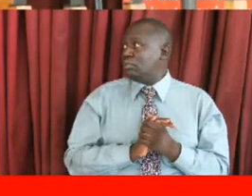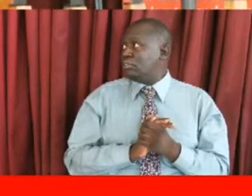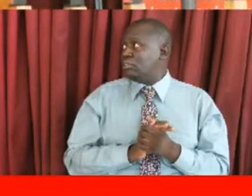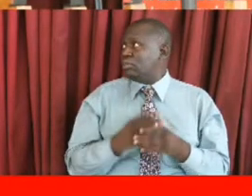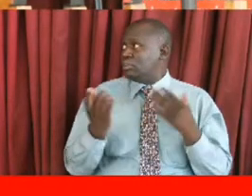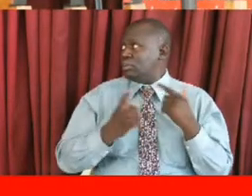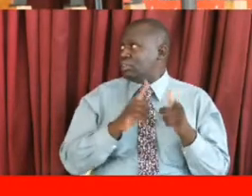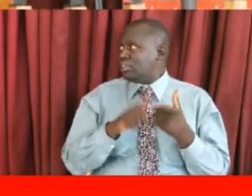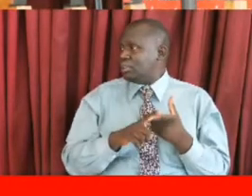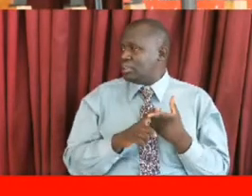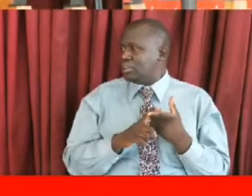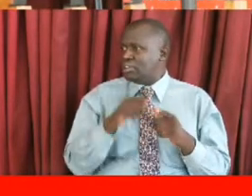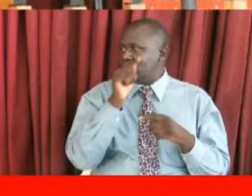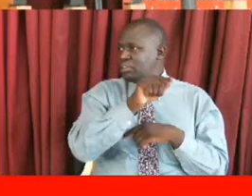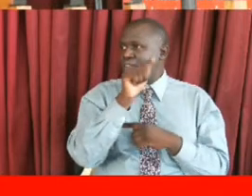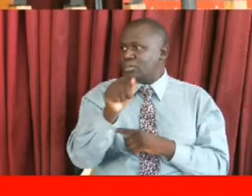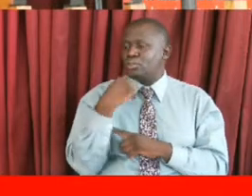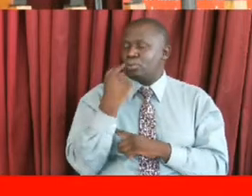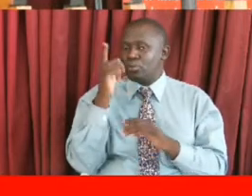know who you are